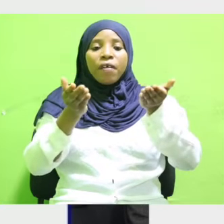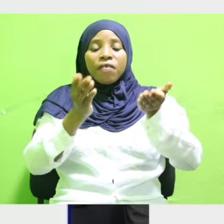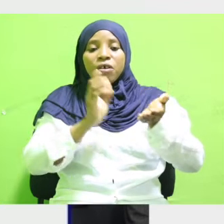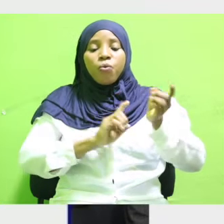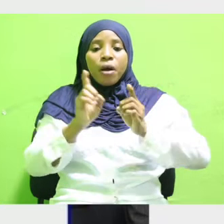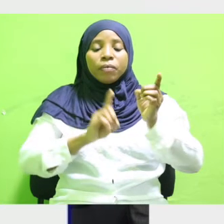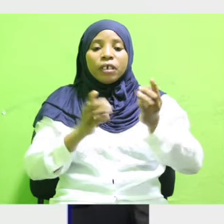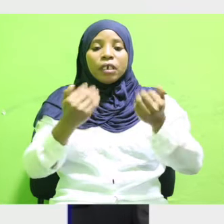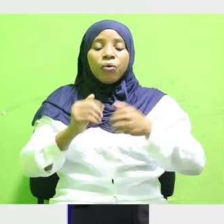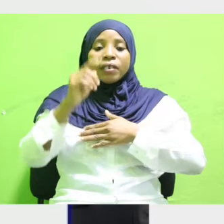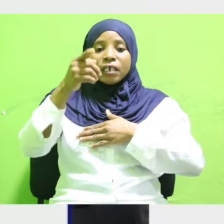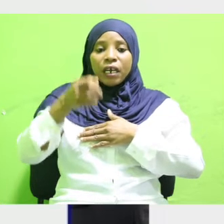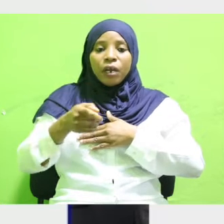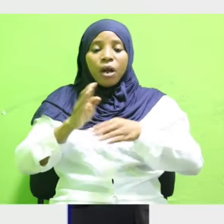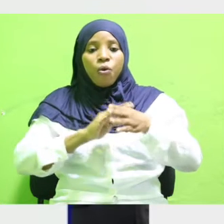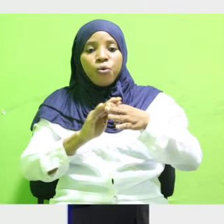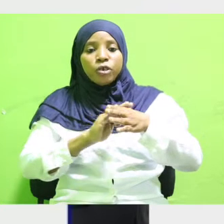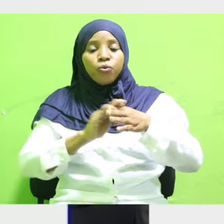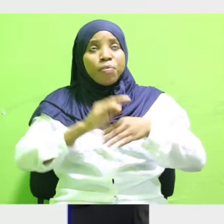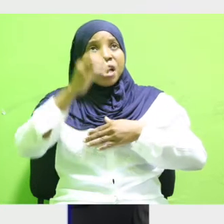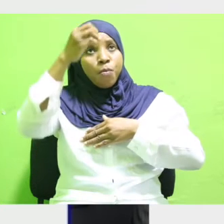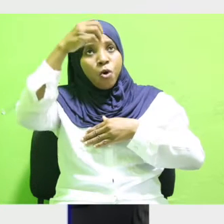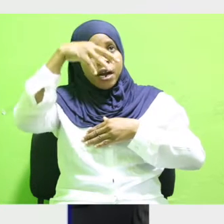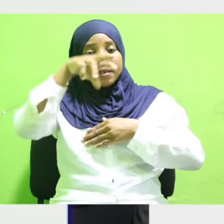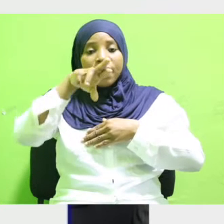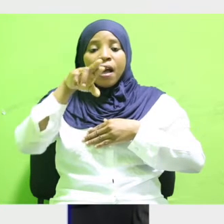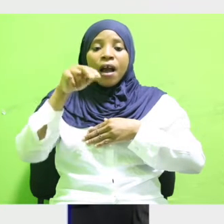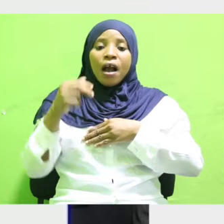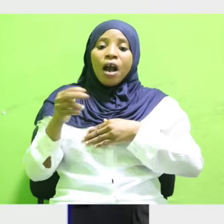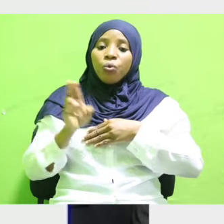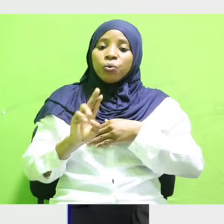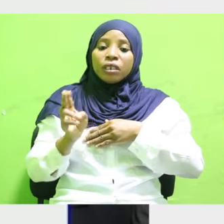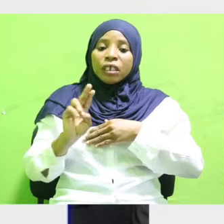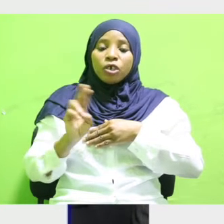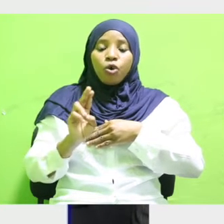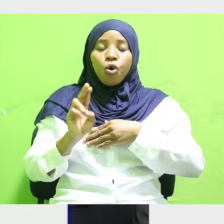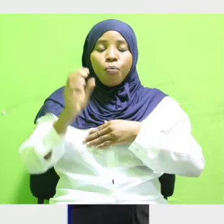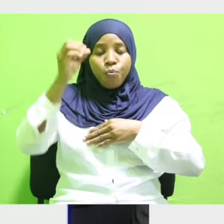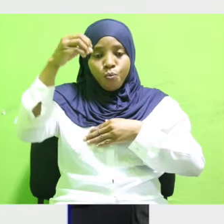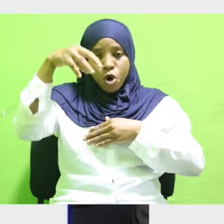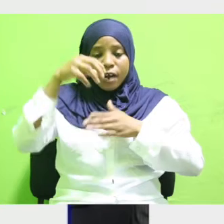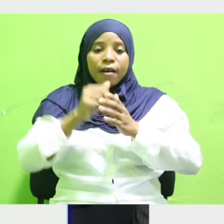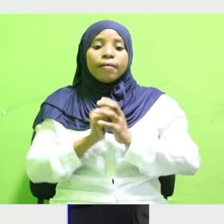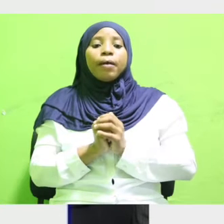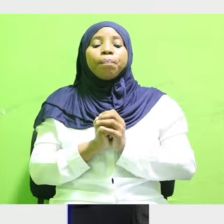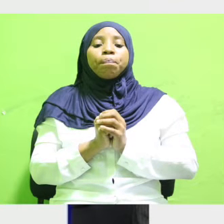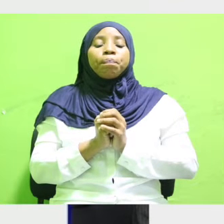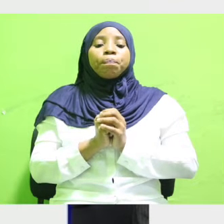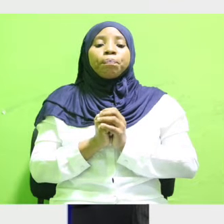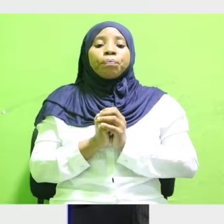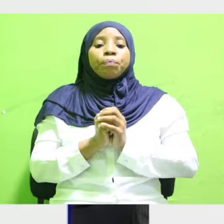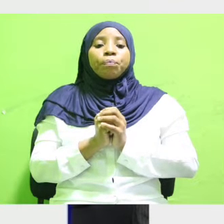light. Moving on to our second question, we are told to state the biological importance of